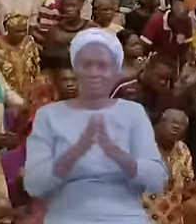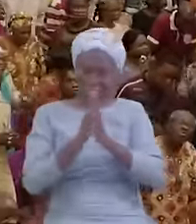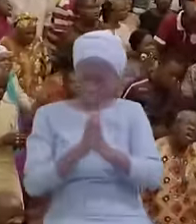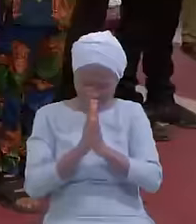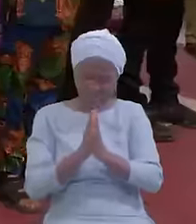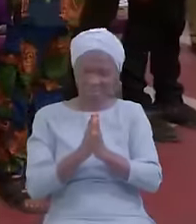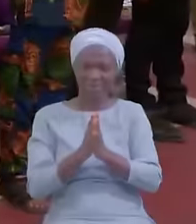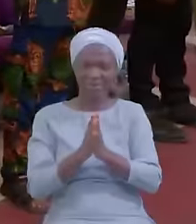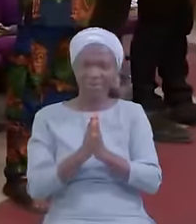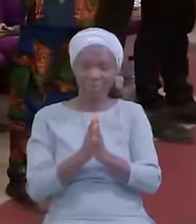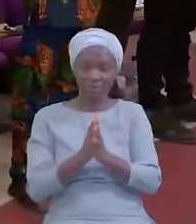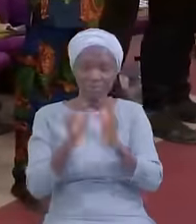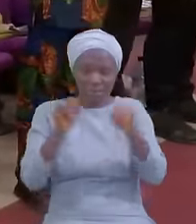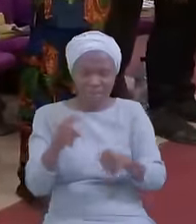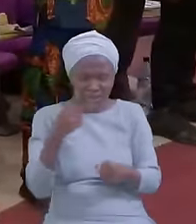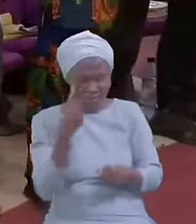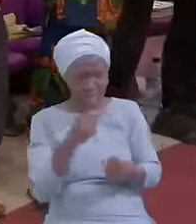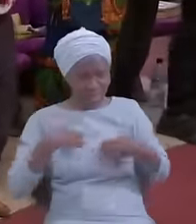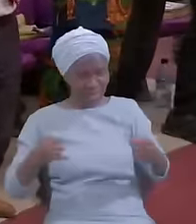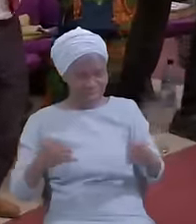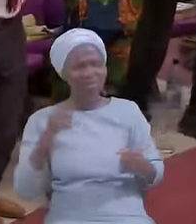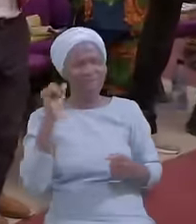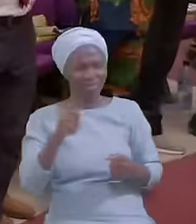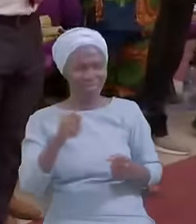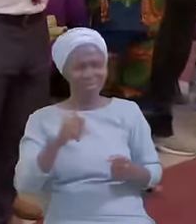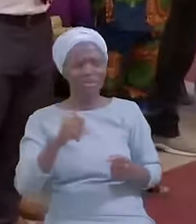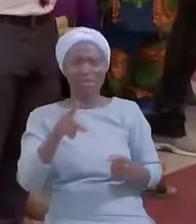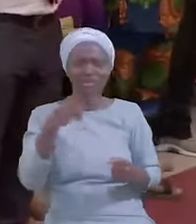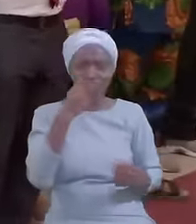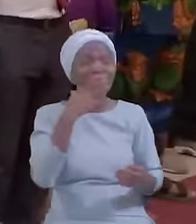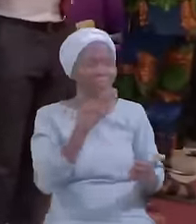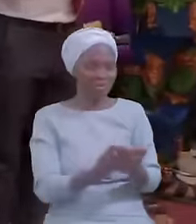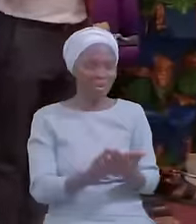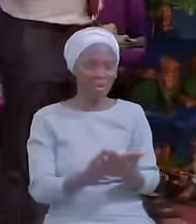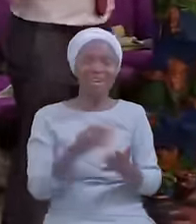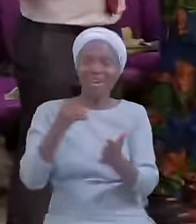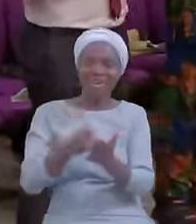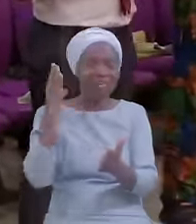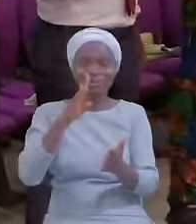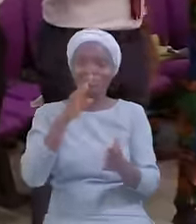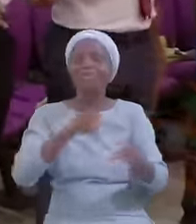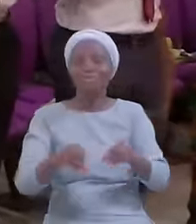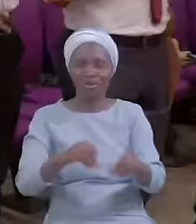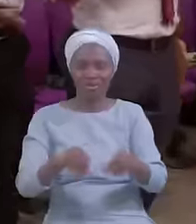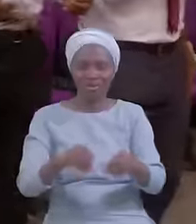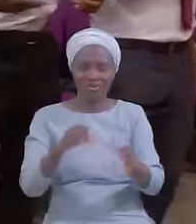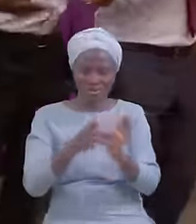You see healing, you see well. It will be performed.